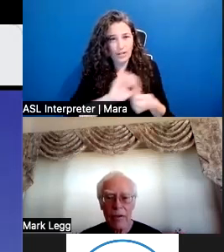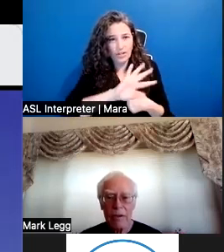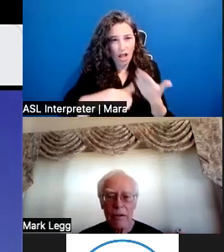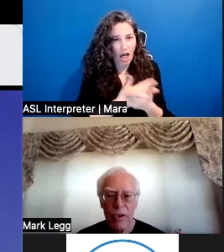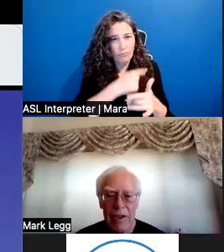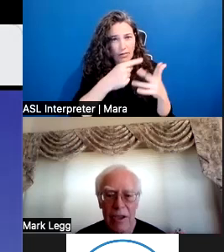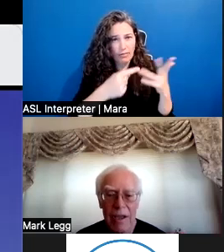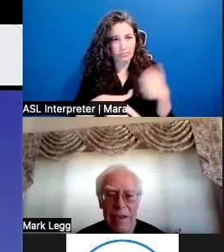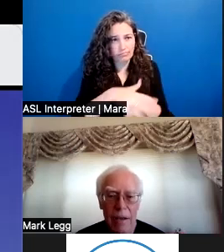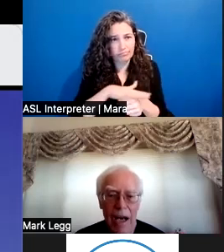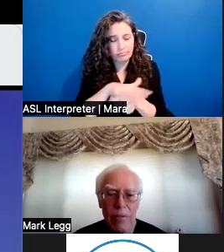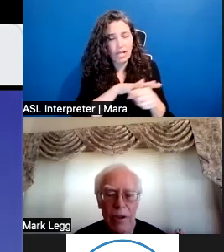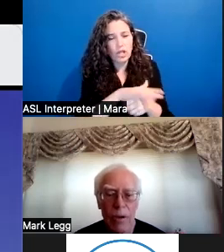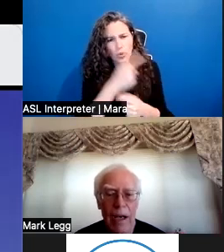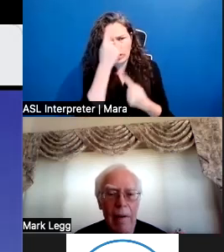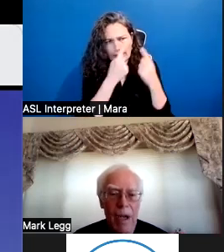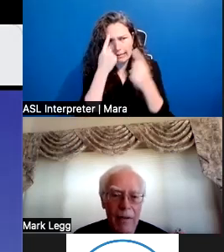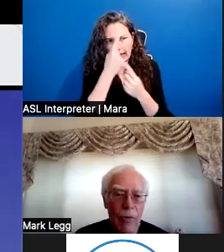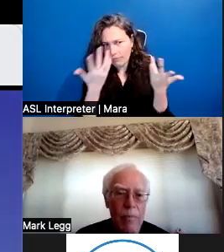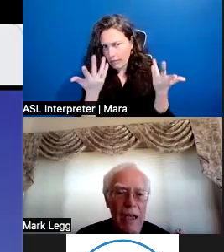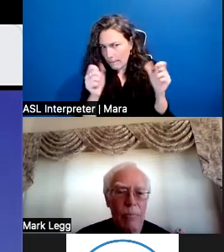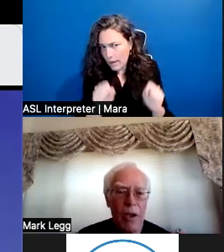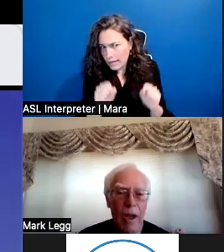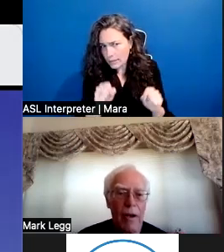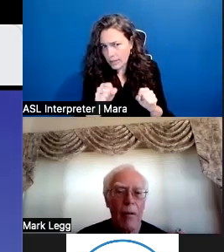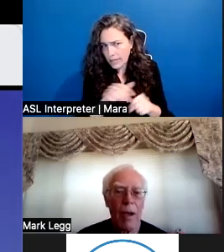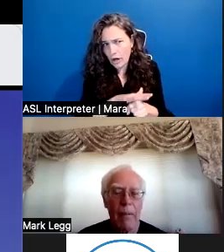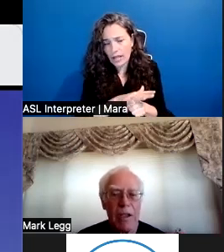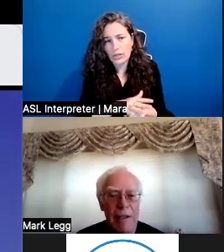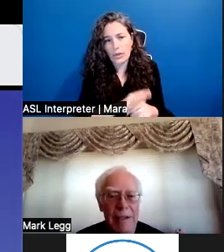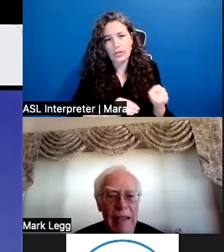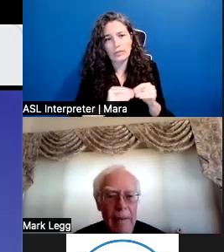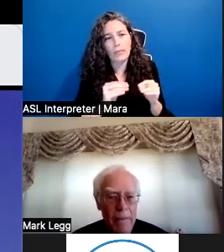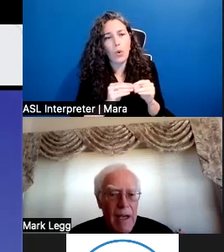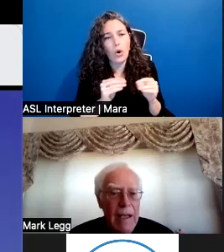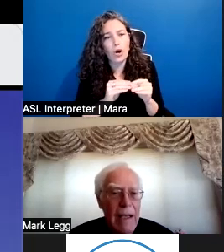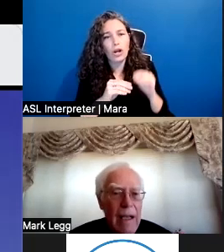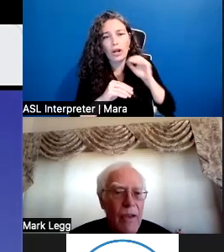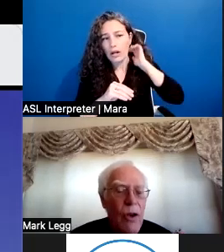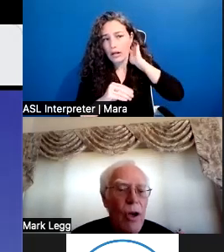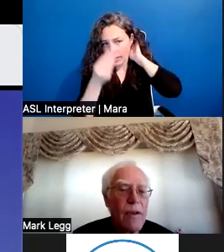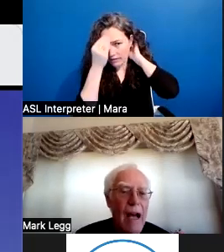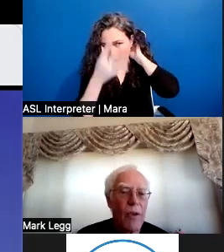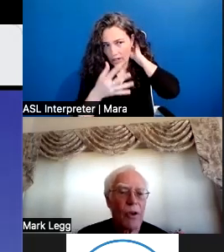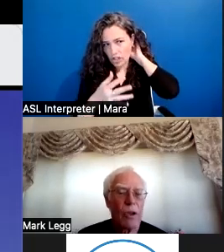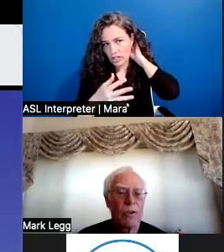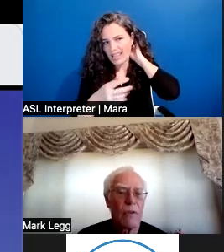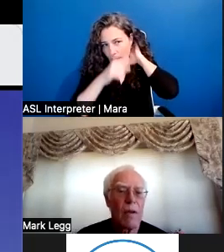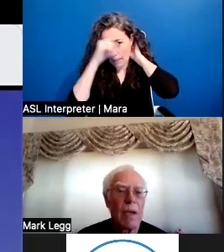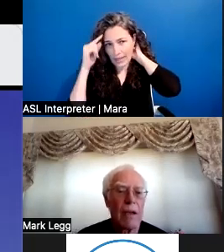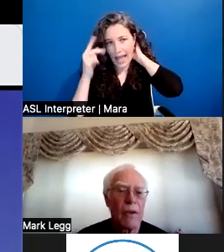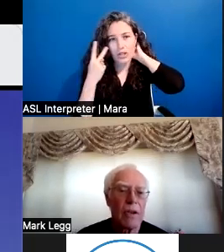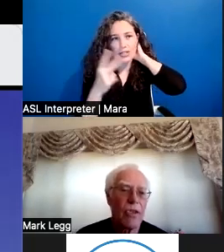to consider this as a possible earthquake. Now I've got more beach balls on it. They're all black, but you can see again, the north, you've got those where it's